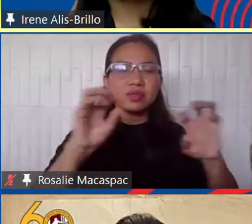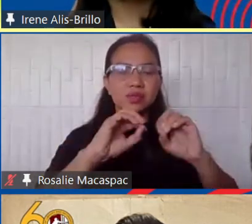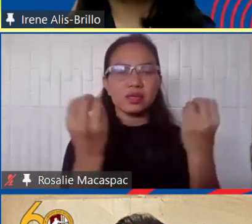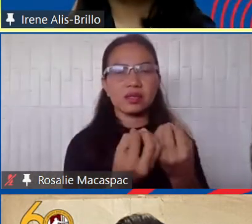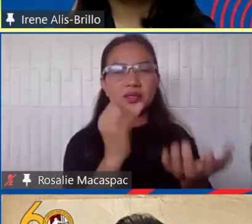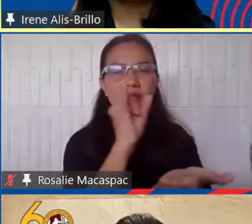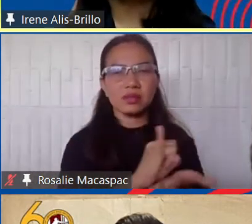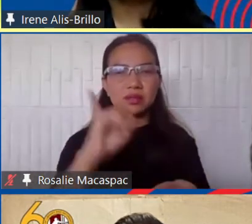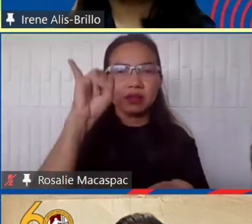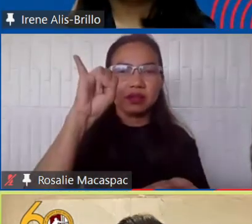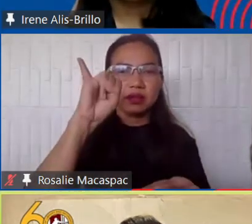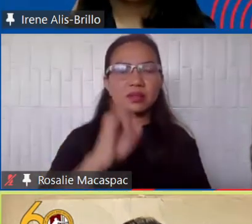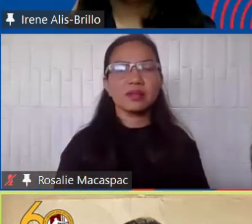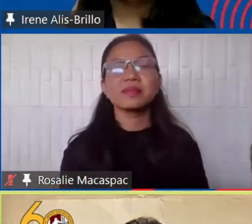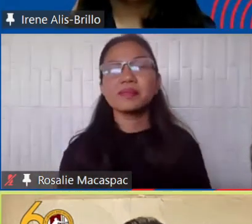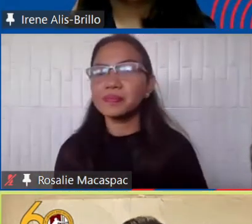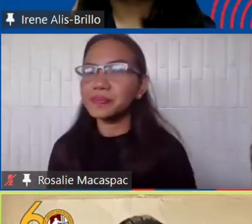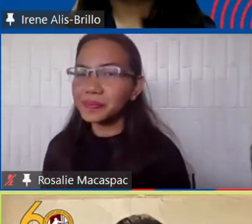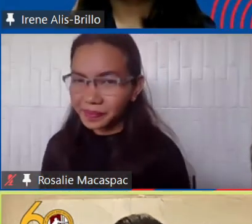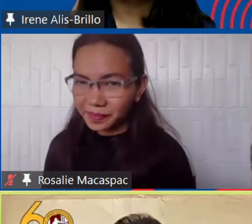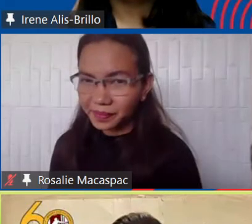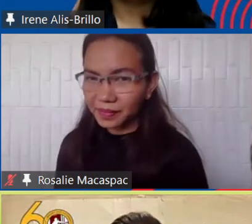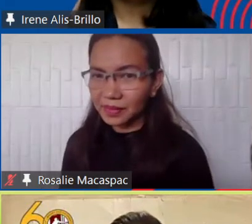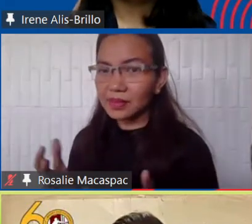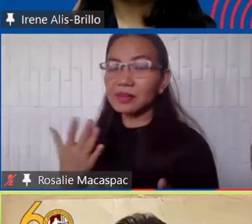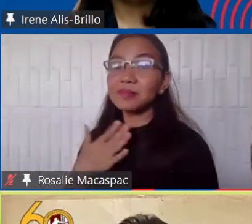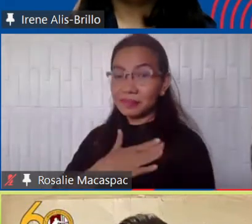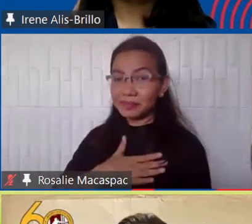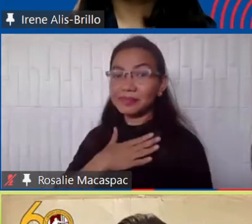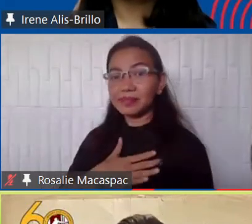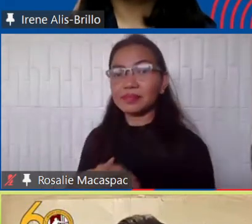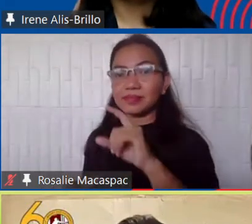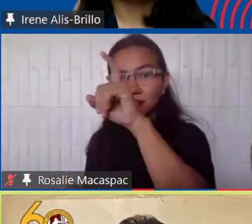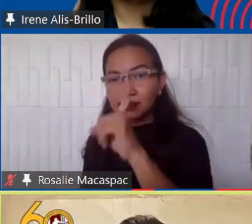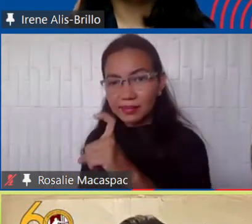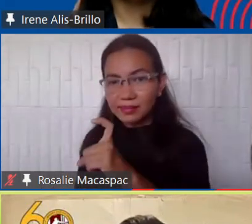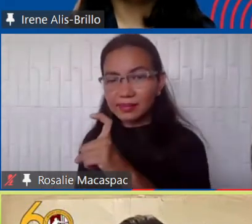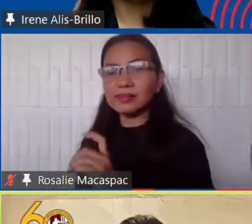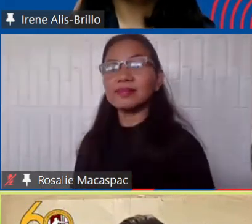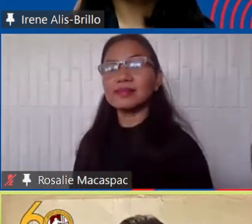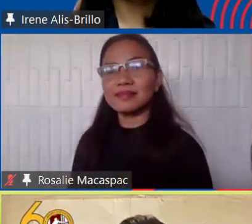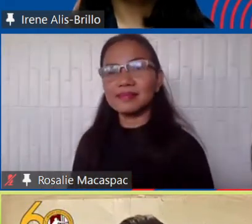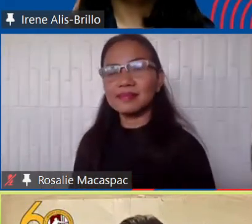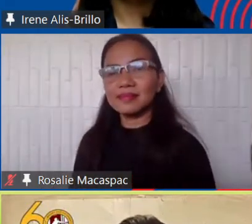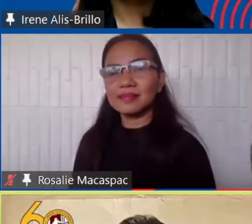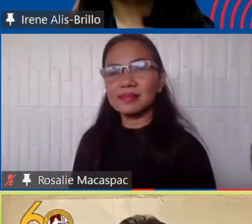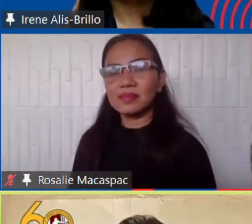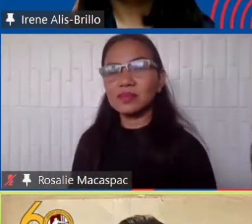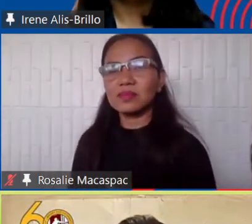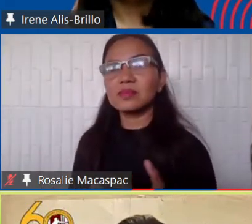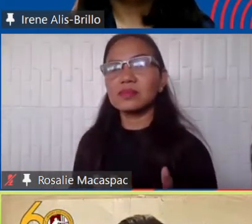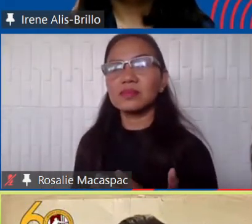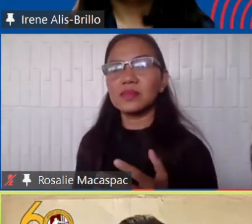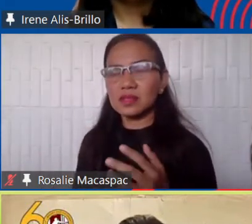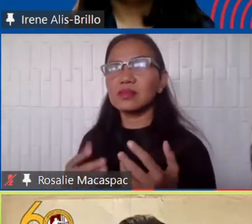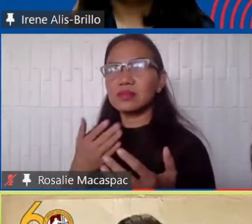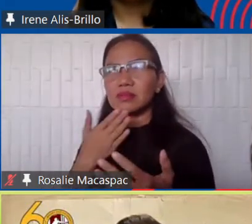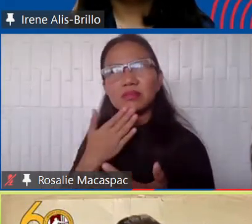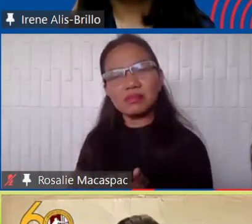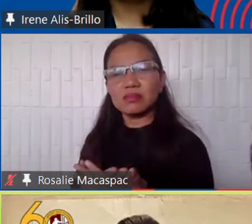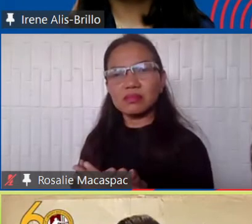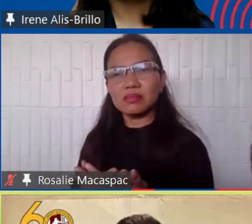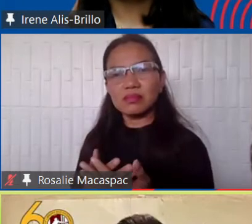institutions? Ayun. I like the question because uh I it kinds of wants